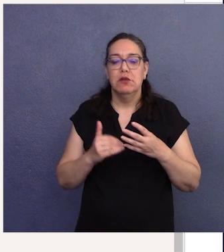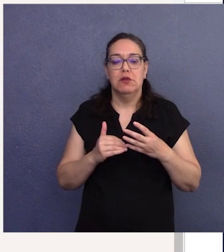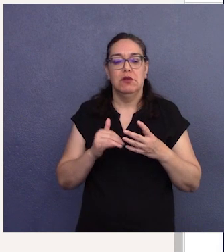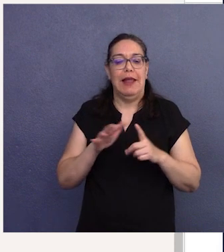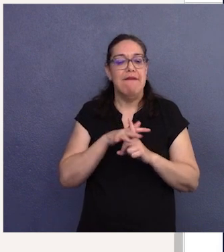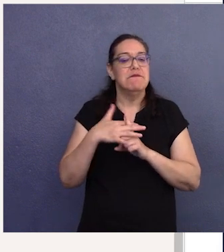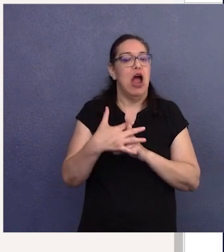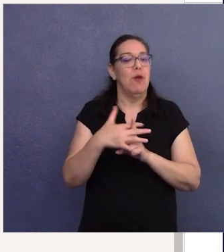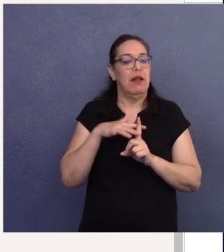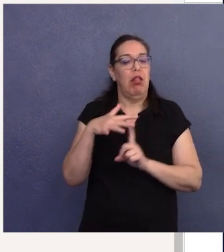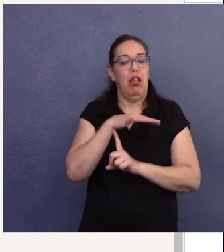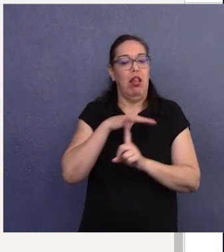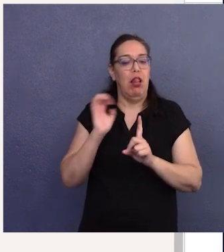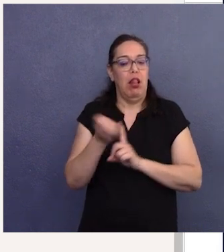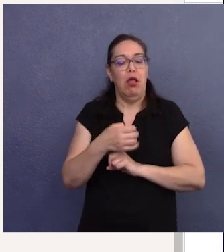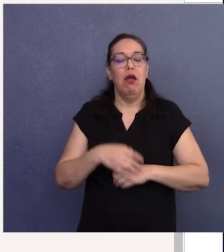environmental.